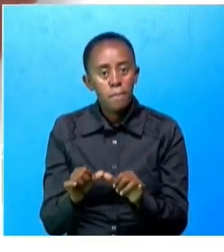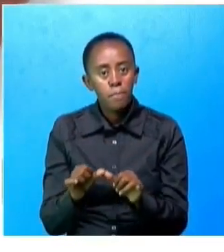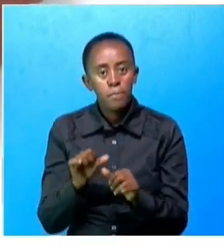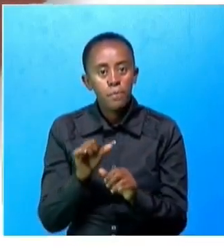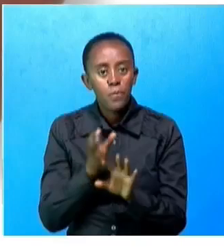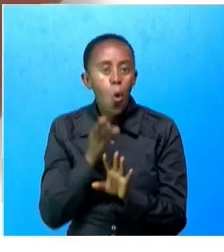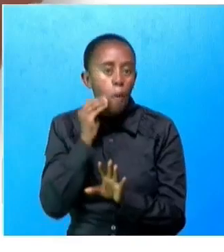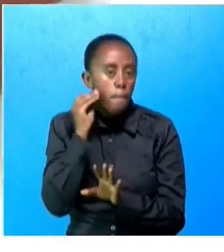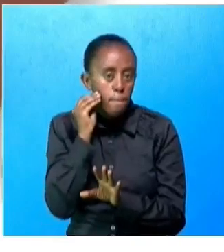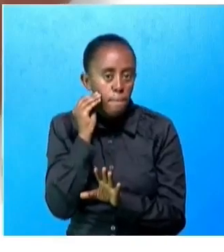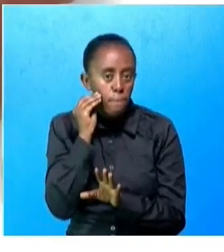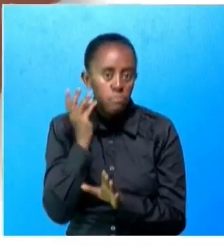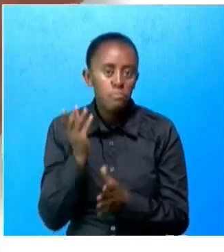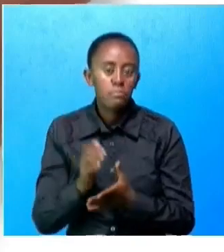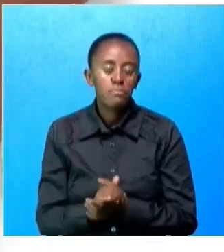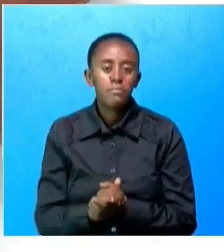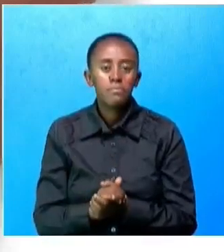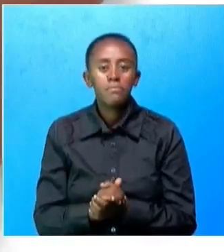at home.